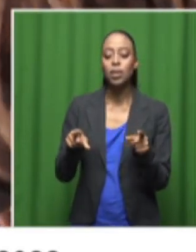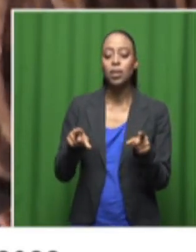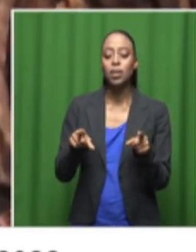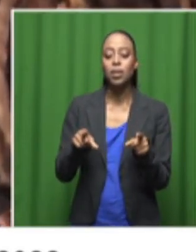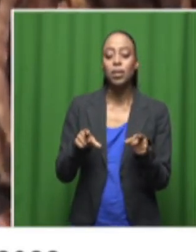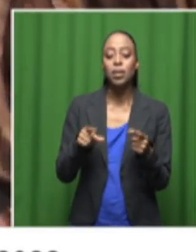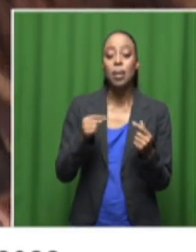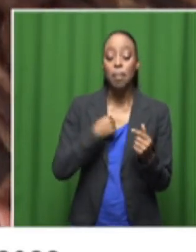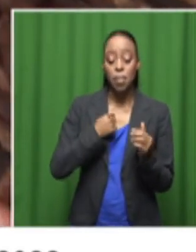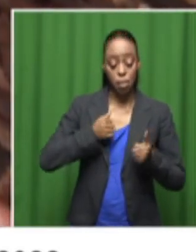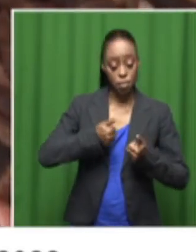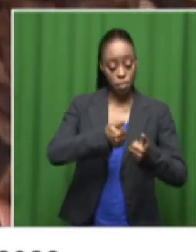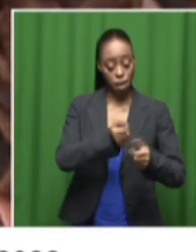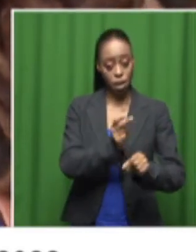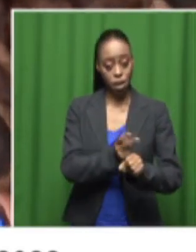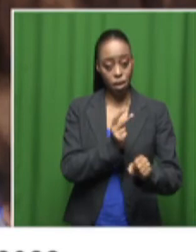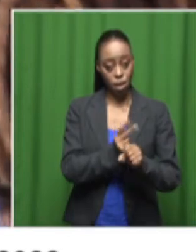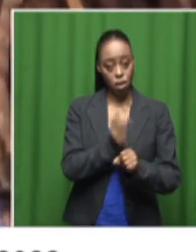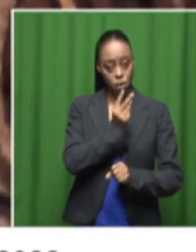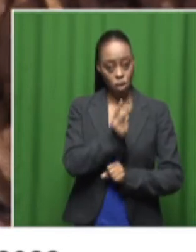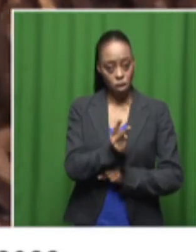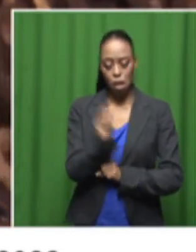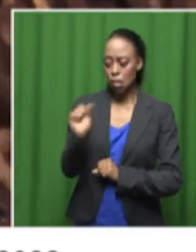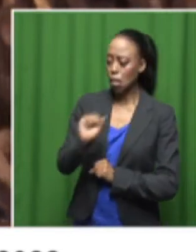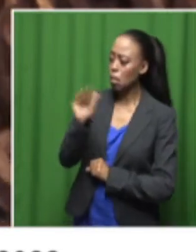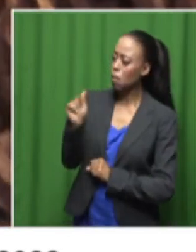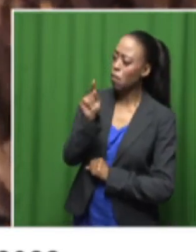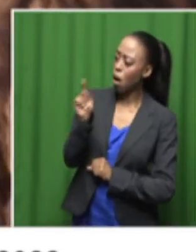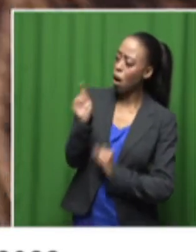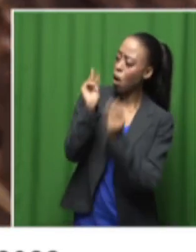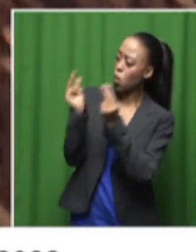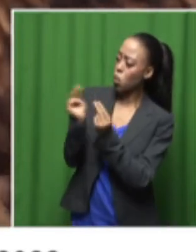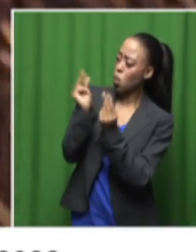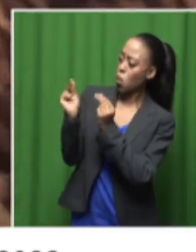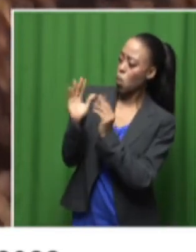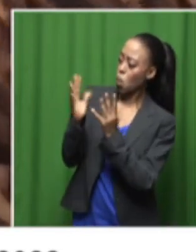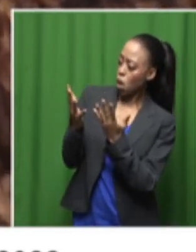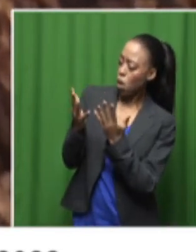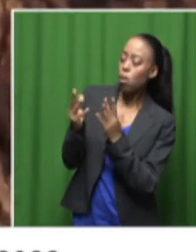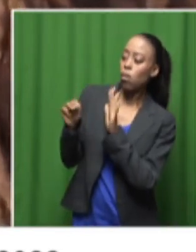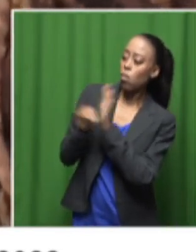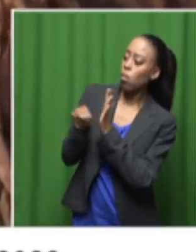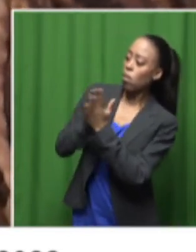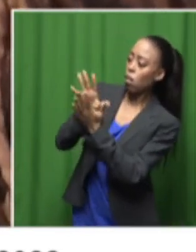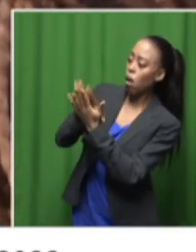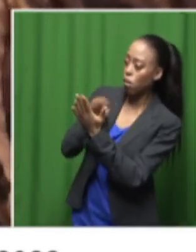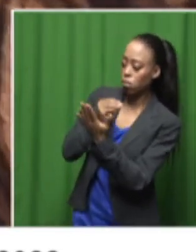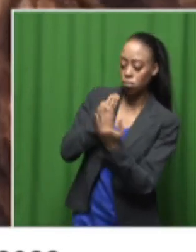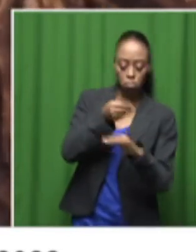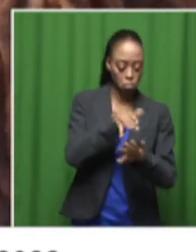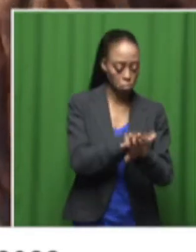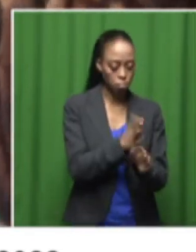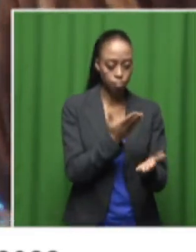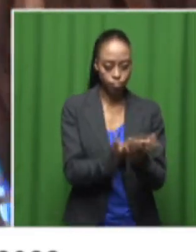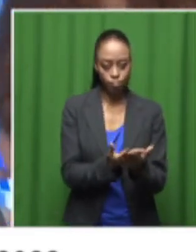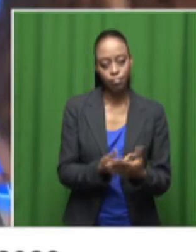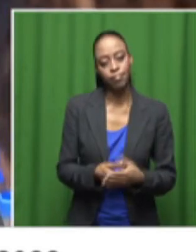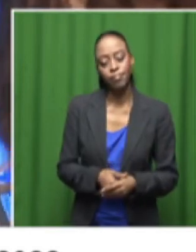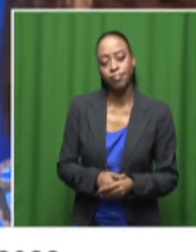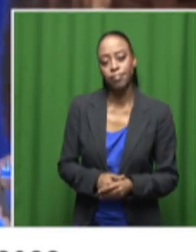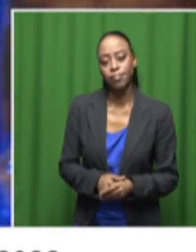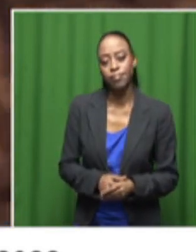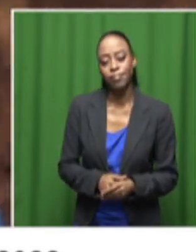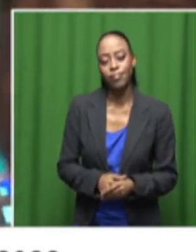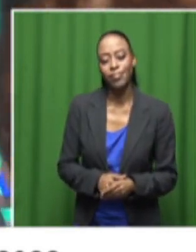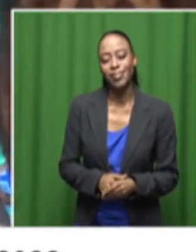When I go back, I know how South Africans are doing it, and it is a model that we can adapt in Namibia.